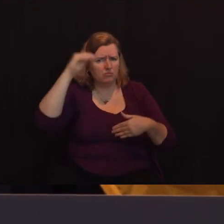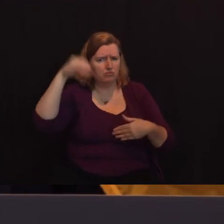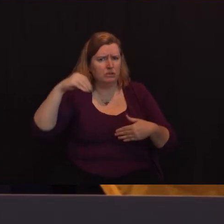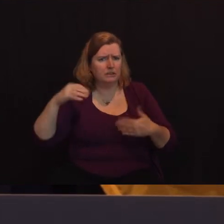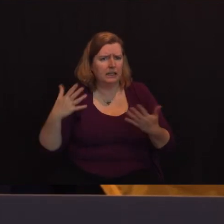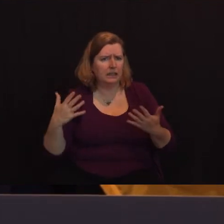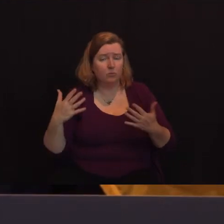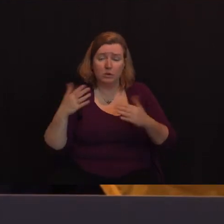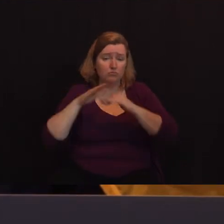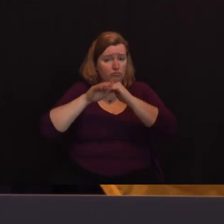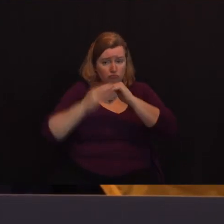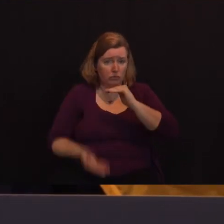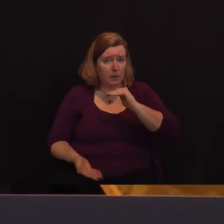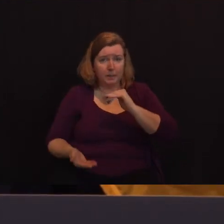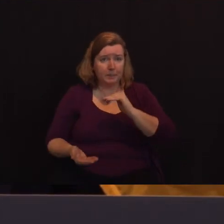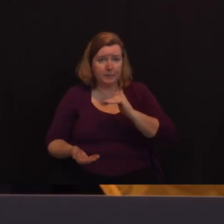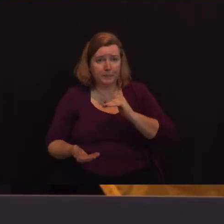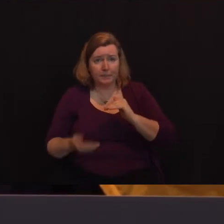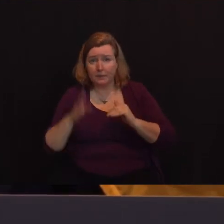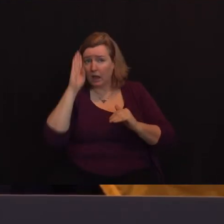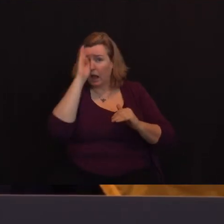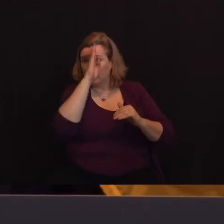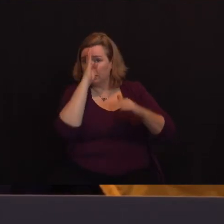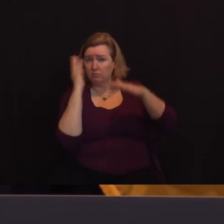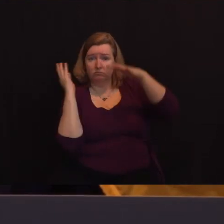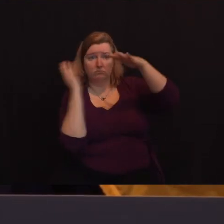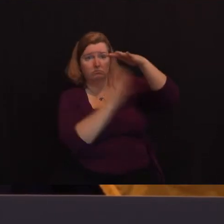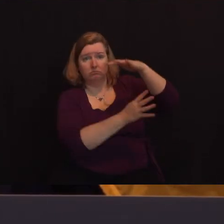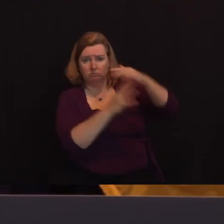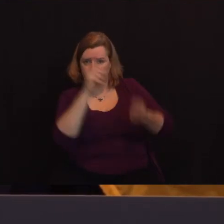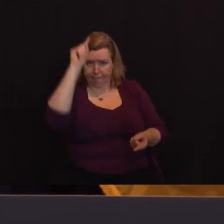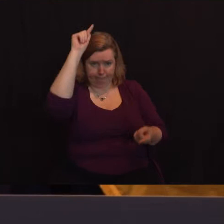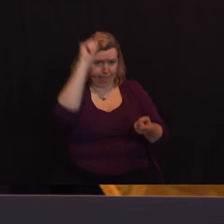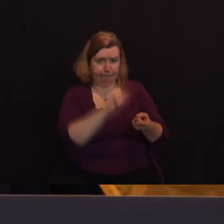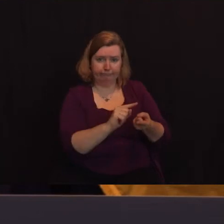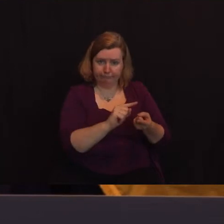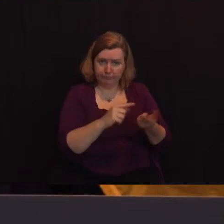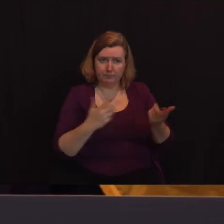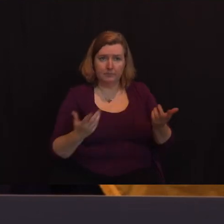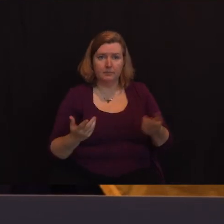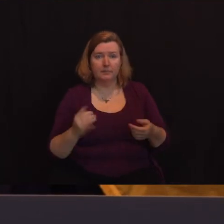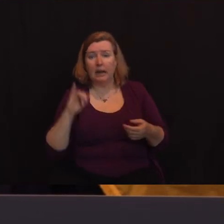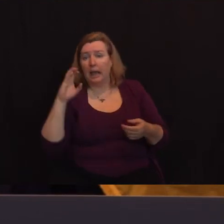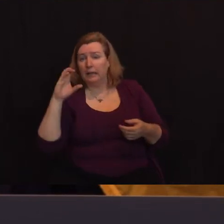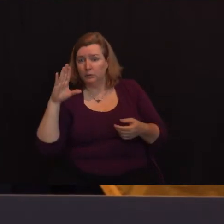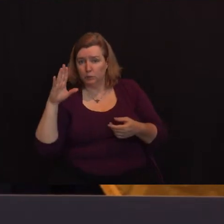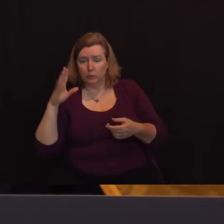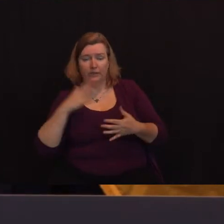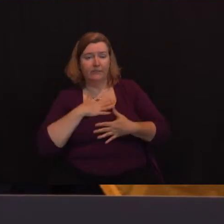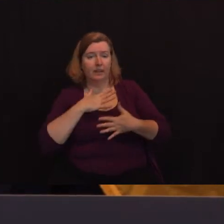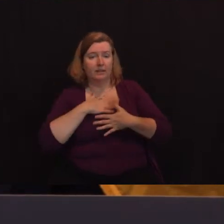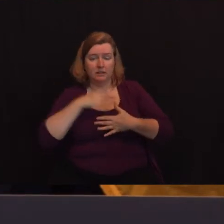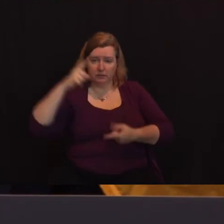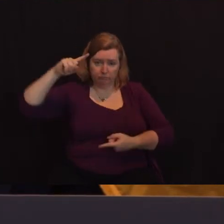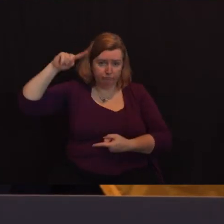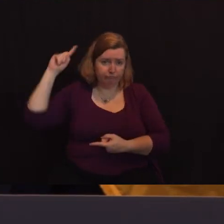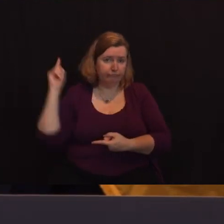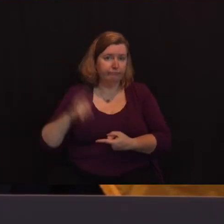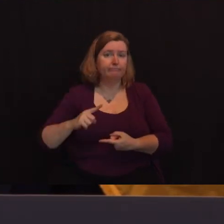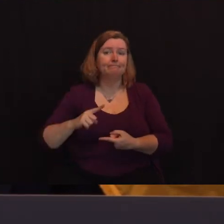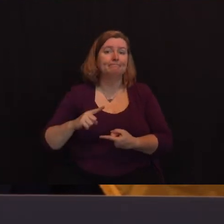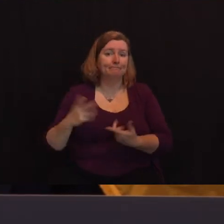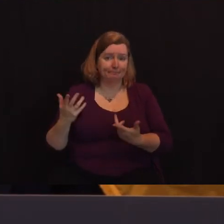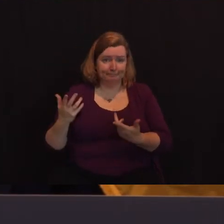3/4. Hospitalizations are down. ICU vents down. As we said earlier, Tina's good answer,